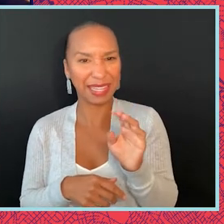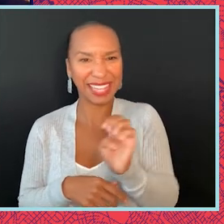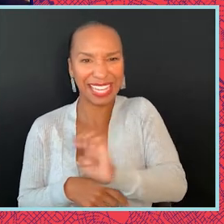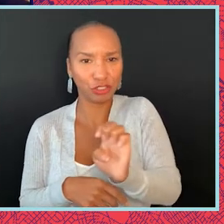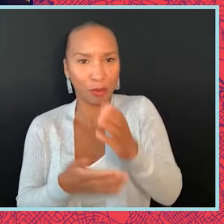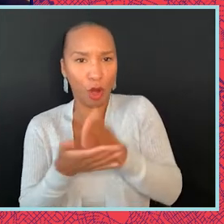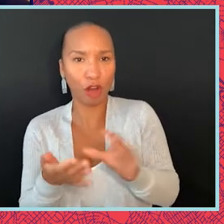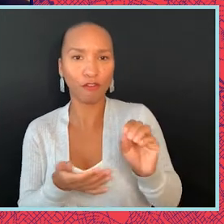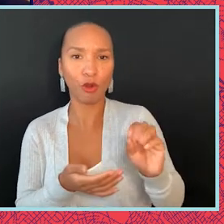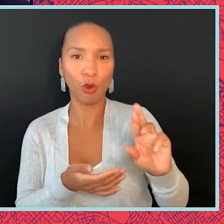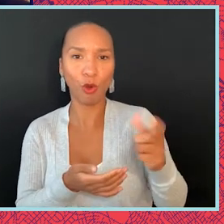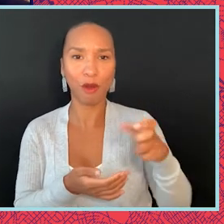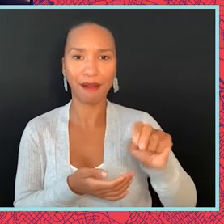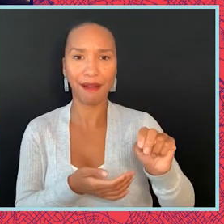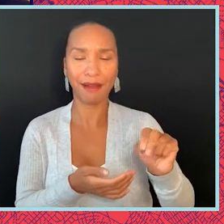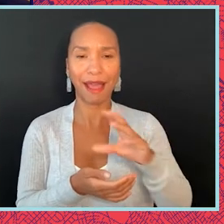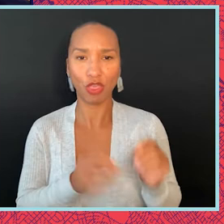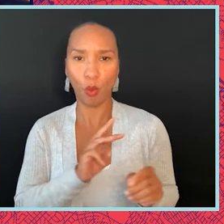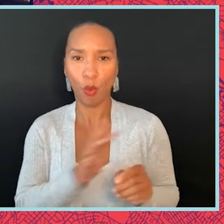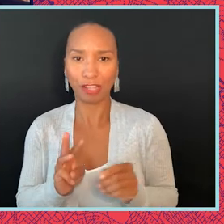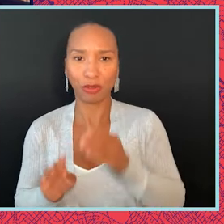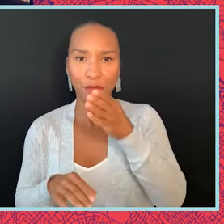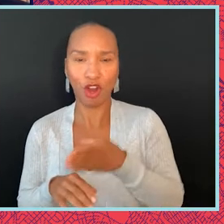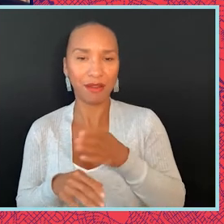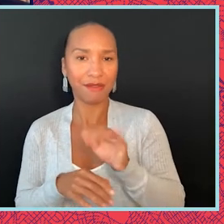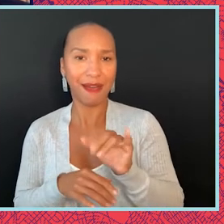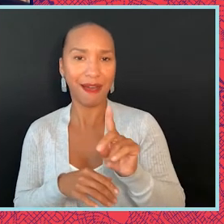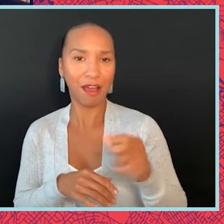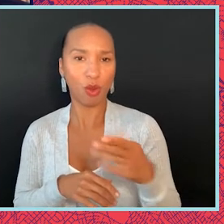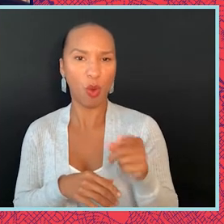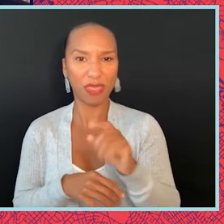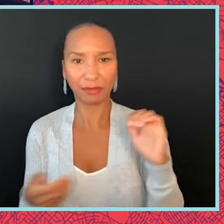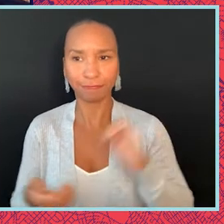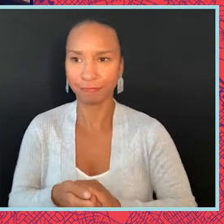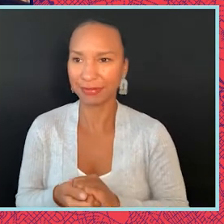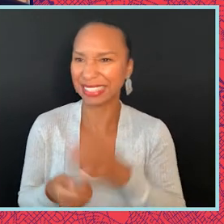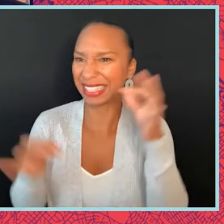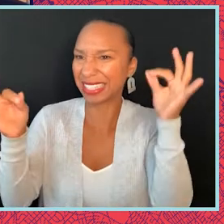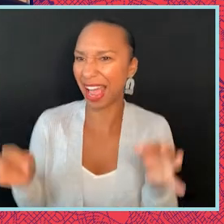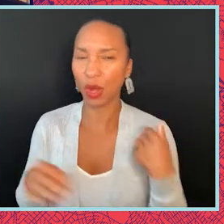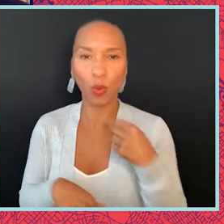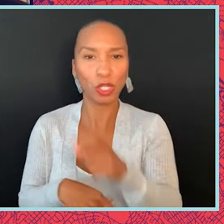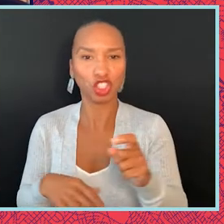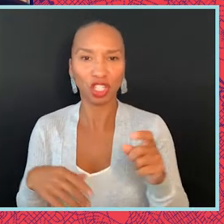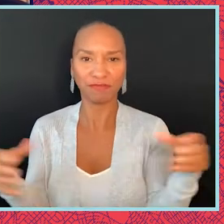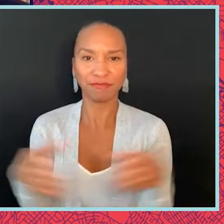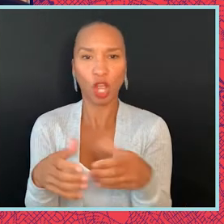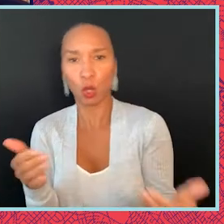Oregon and Western Idaho sort of banded together and said, oh, we should make a new